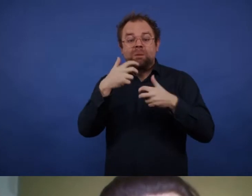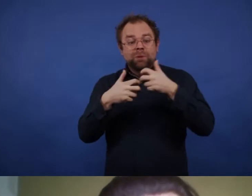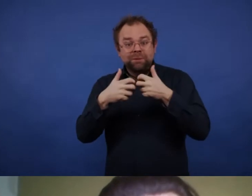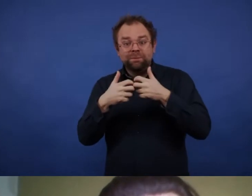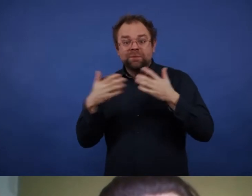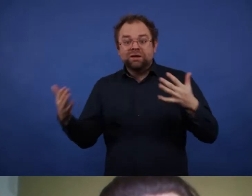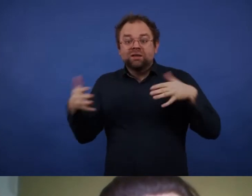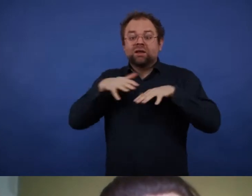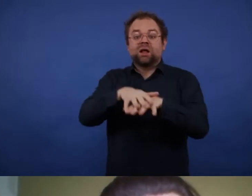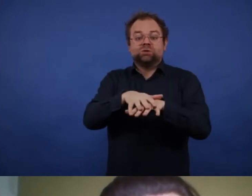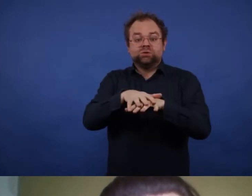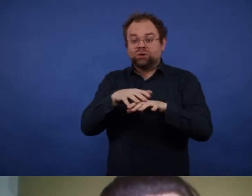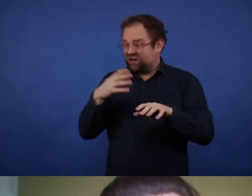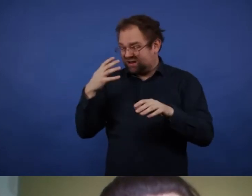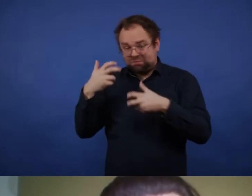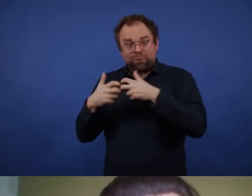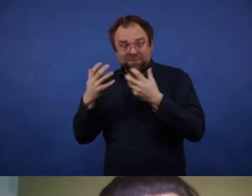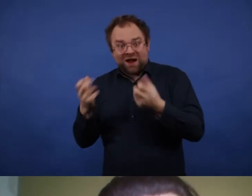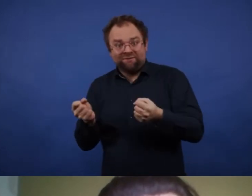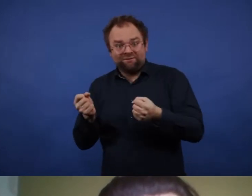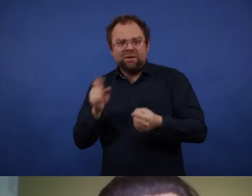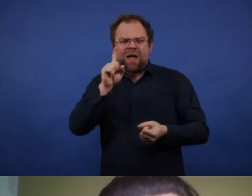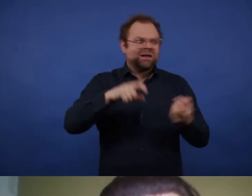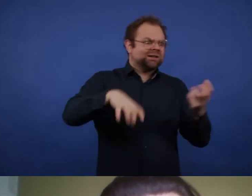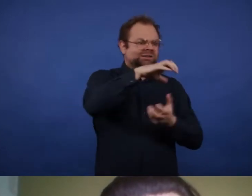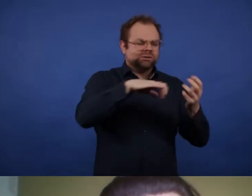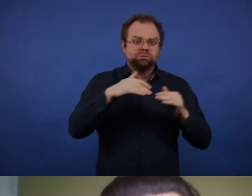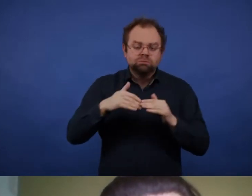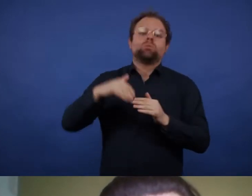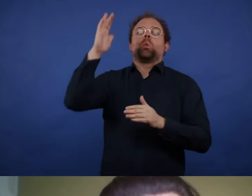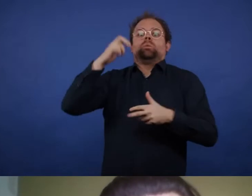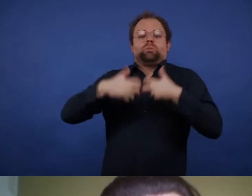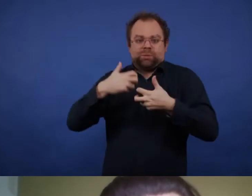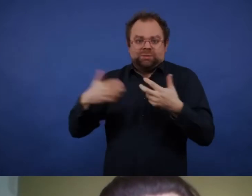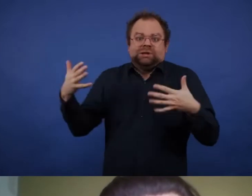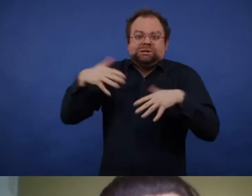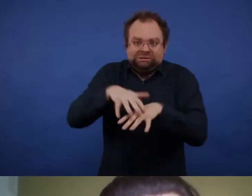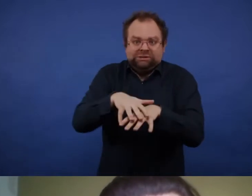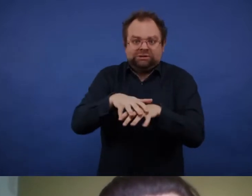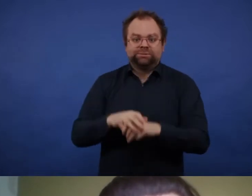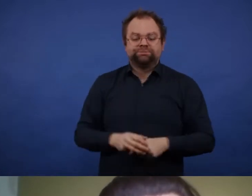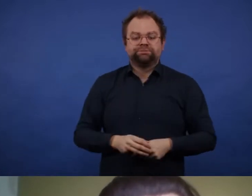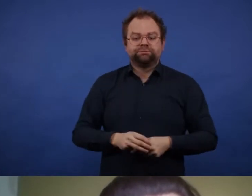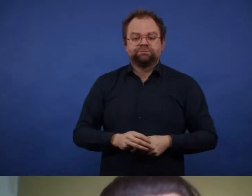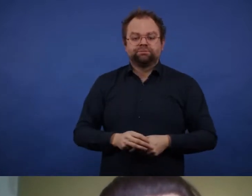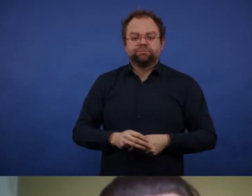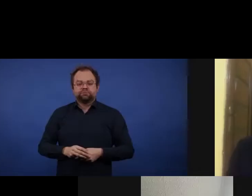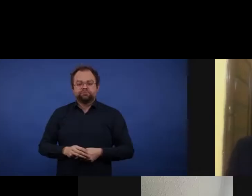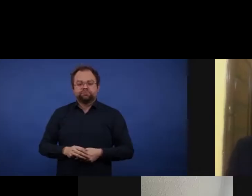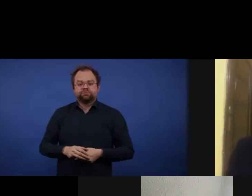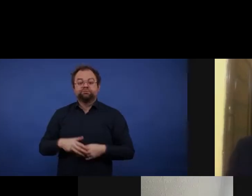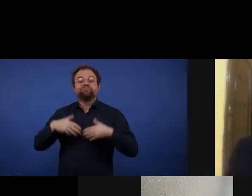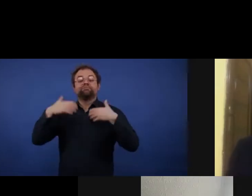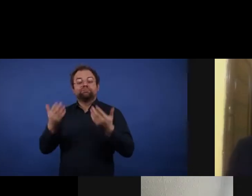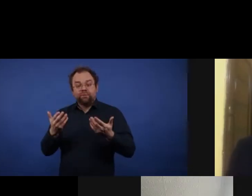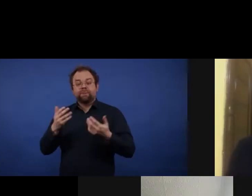as there is a greater need for integration in times of crises, it has to be an issue of